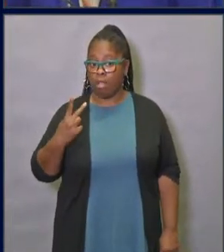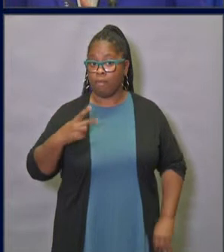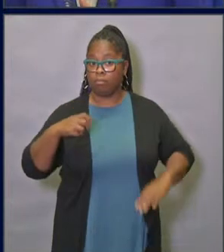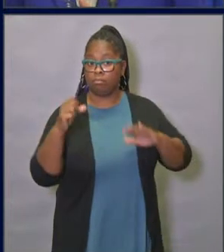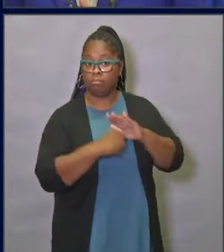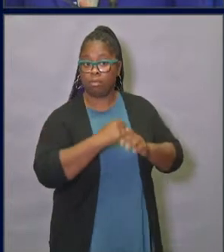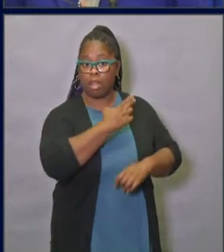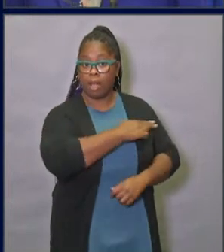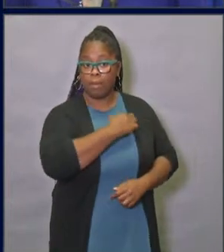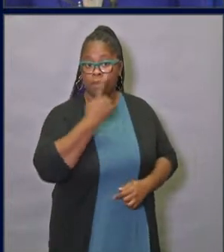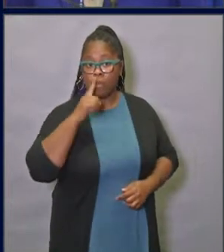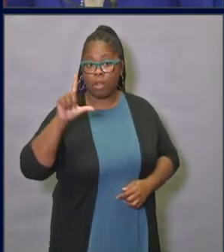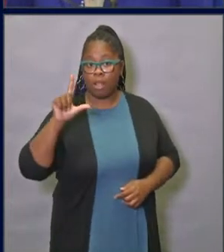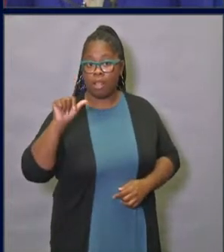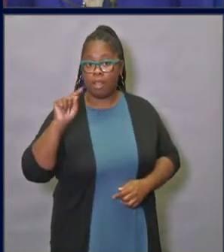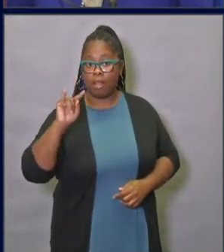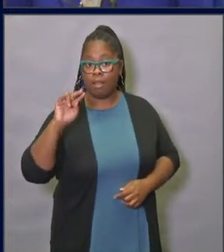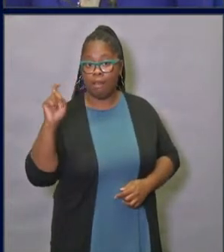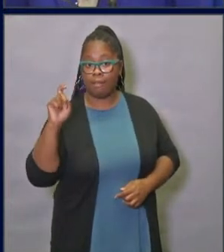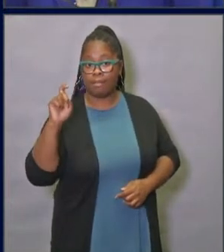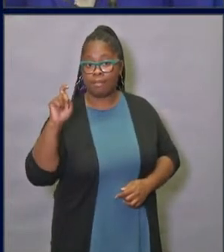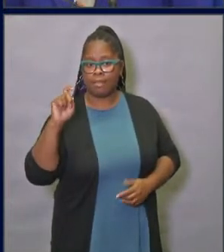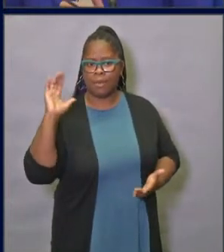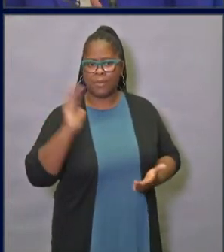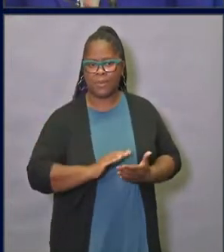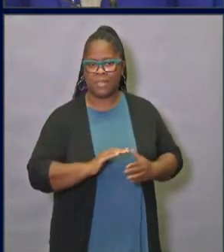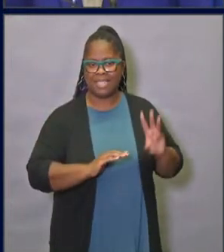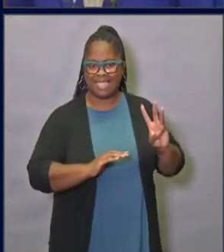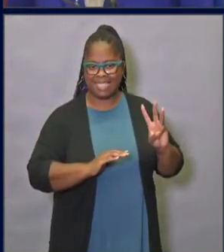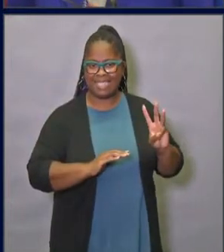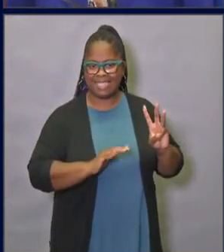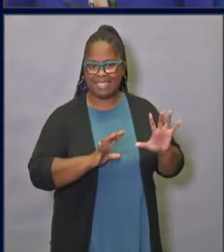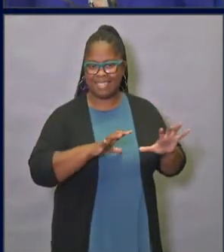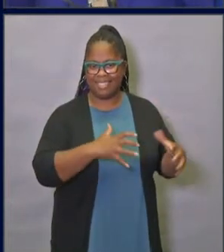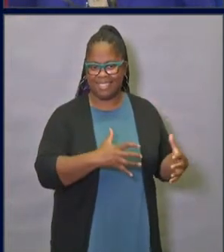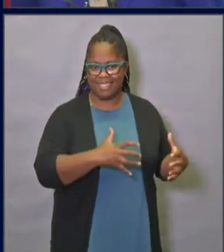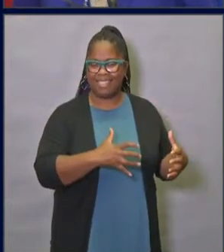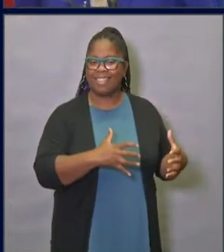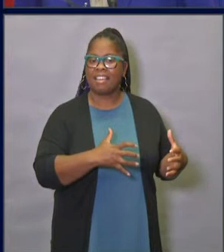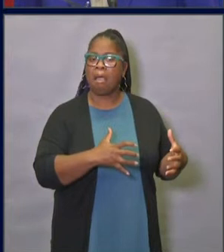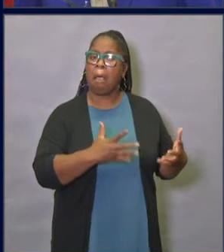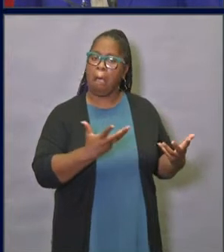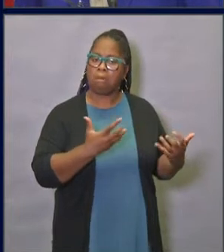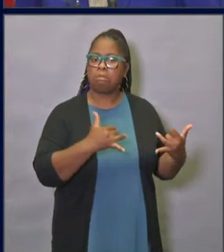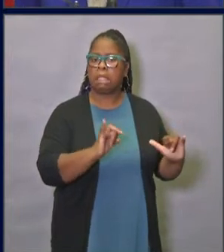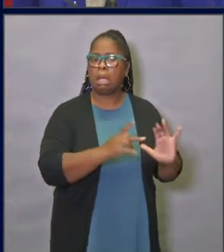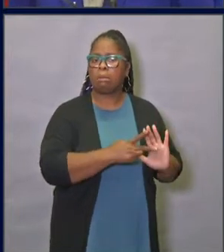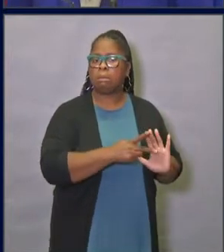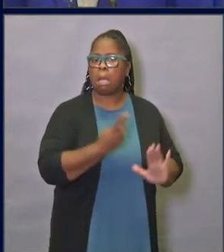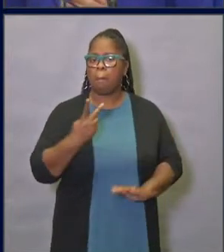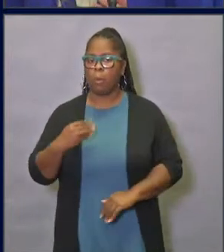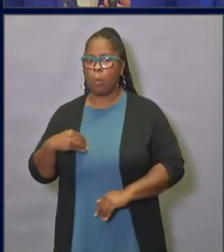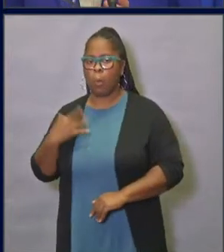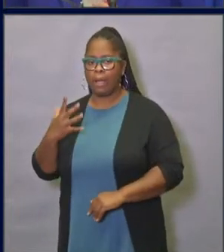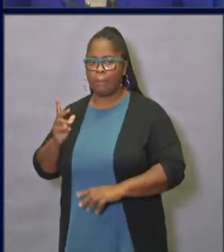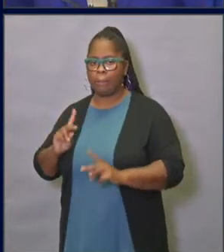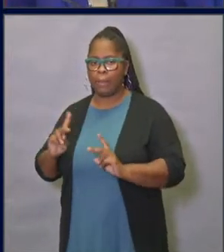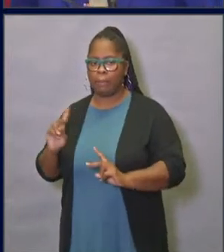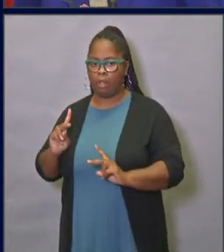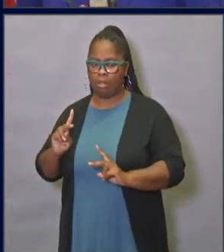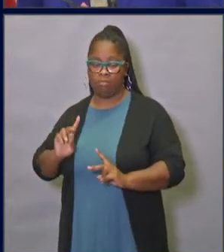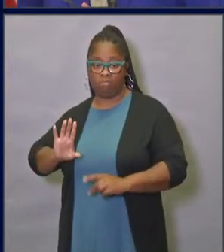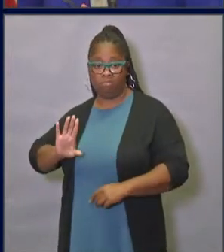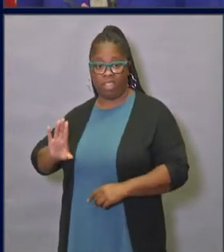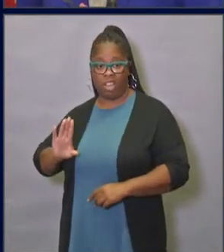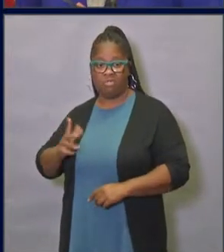hospitalizations among Latinx were 6 per 100,000 people. This has now dropped to 2 times the rate for white residents, who had